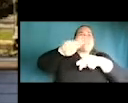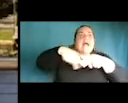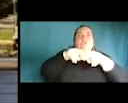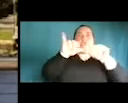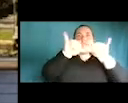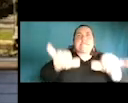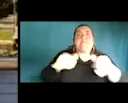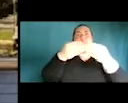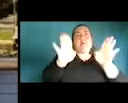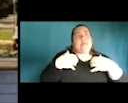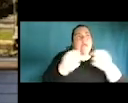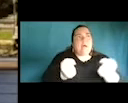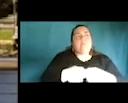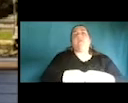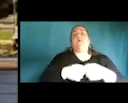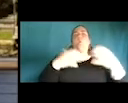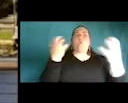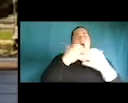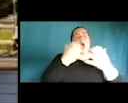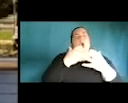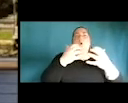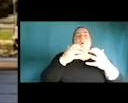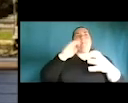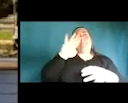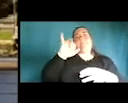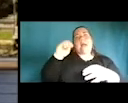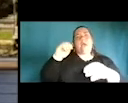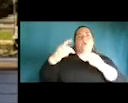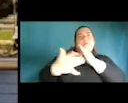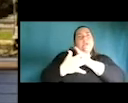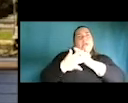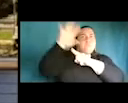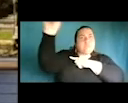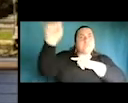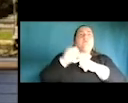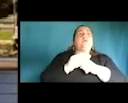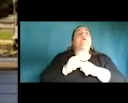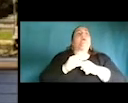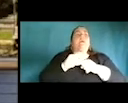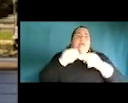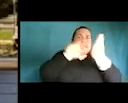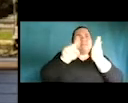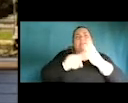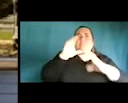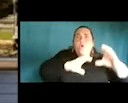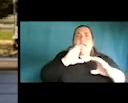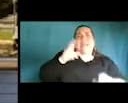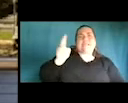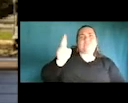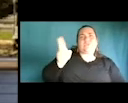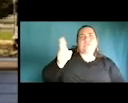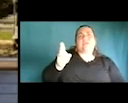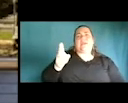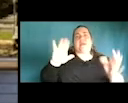biotechnology, and also exploring history and its connection with the events of today and the deep inequities of